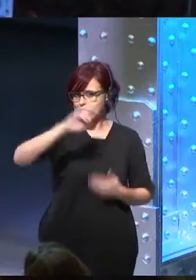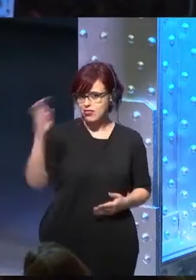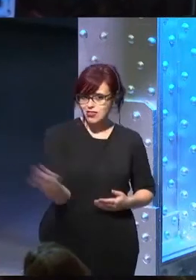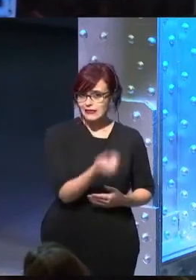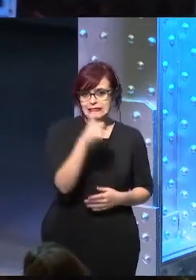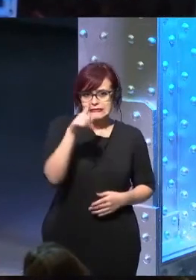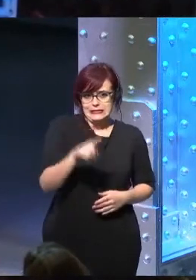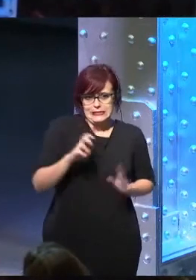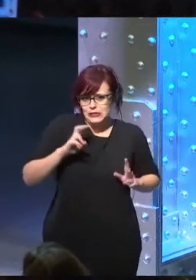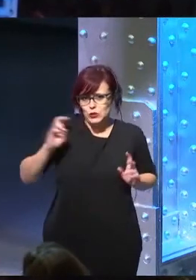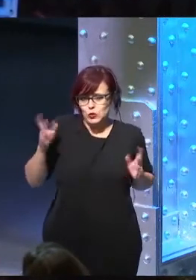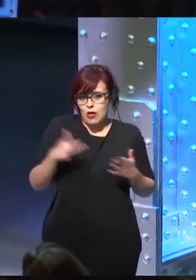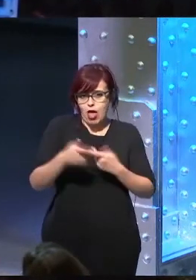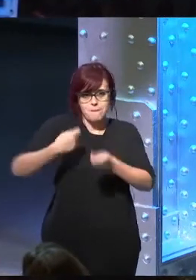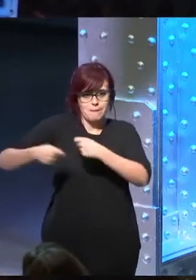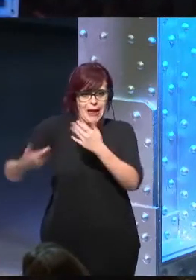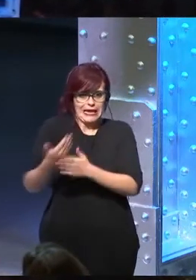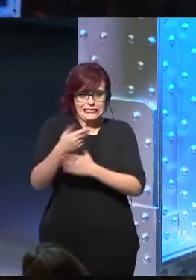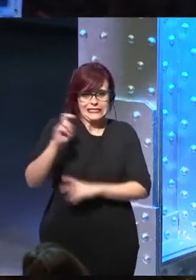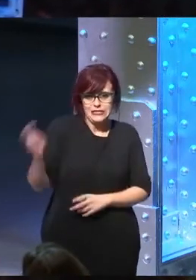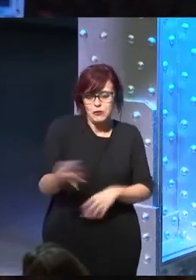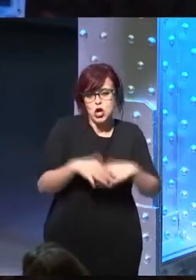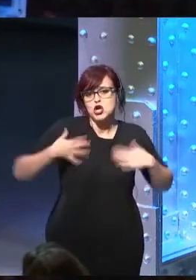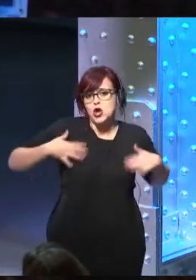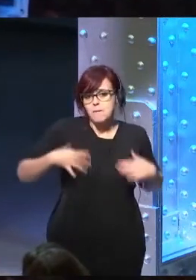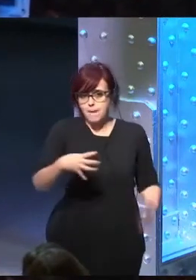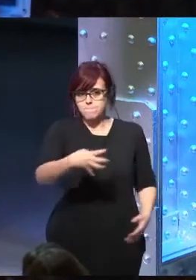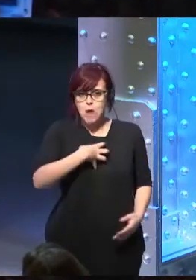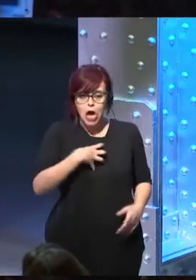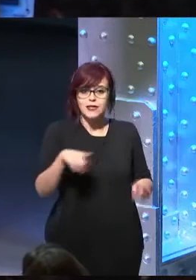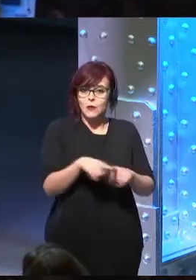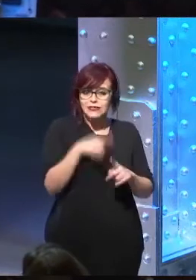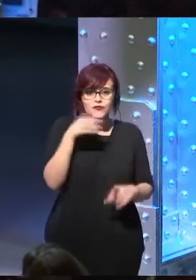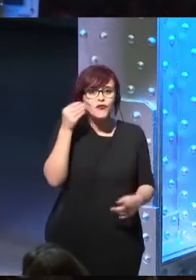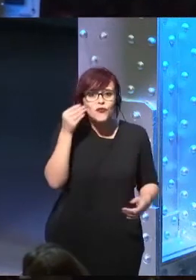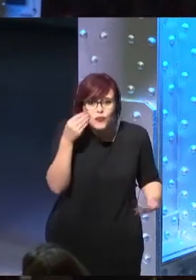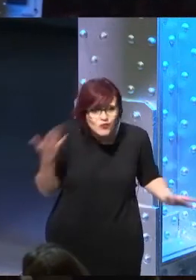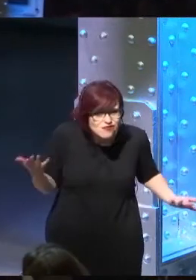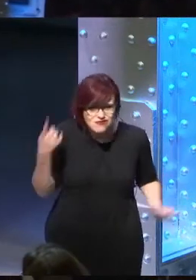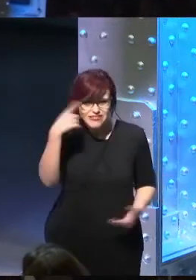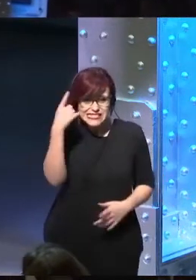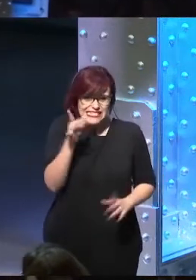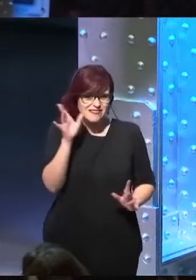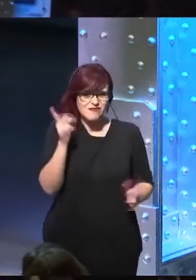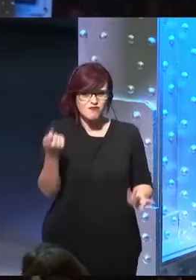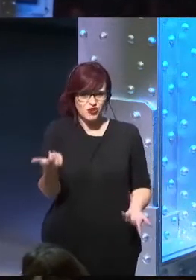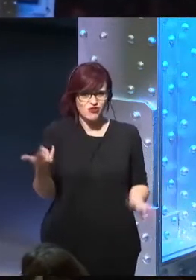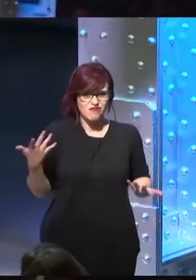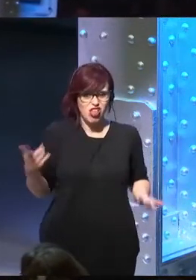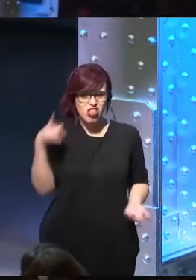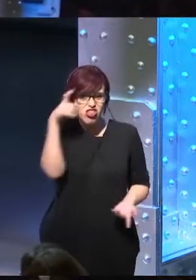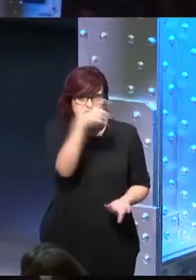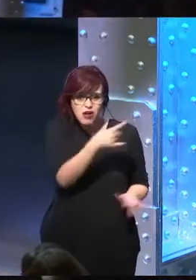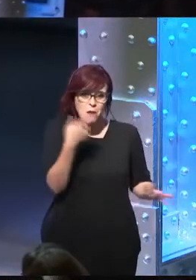think you look at this and it is silly. You know, there is something slightly ridiculous, slightly